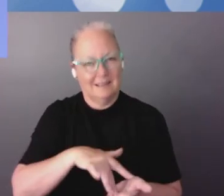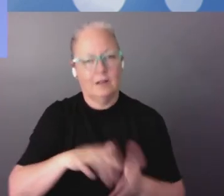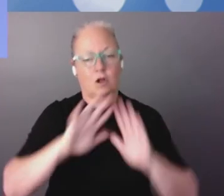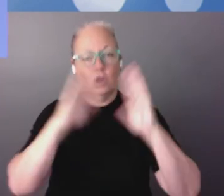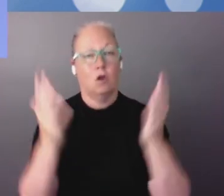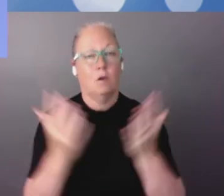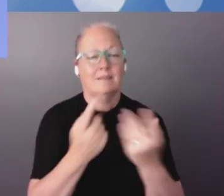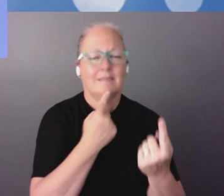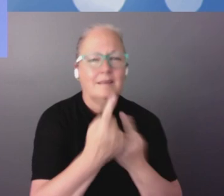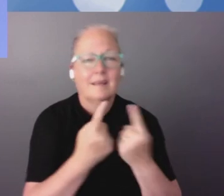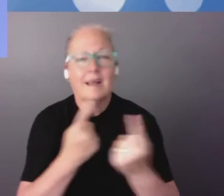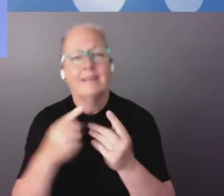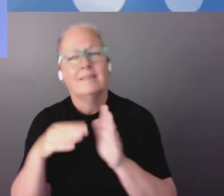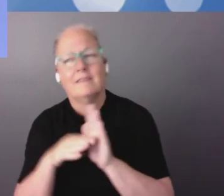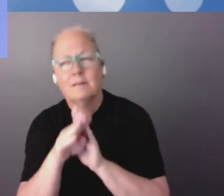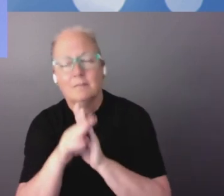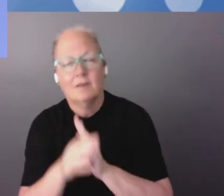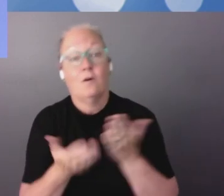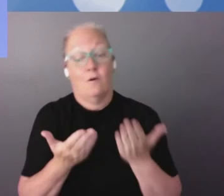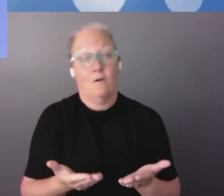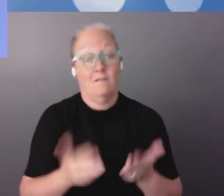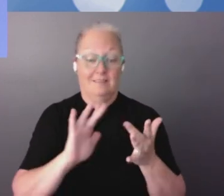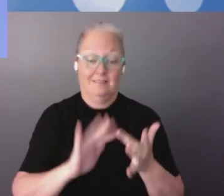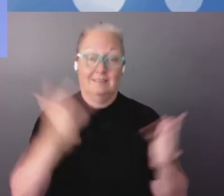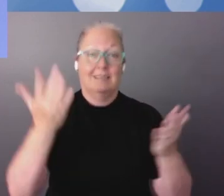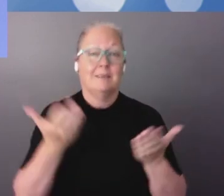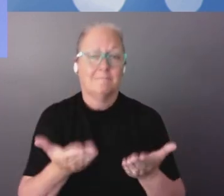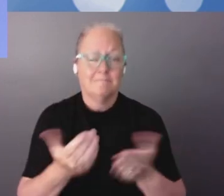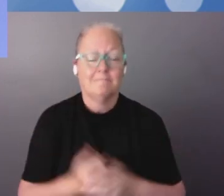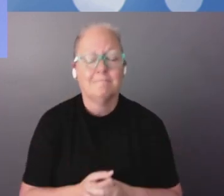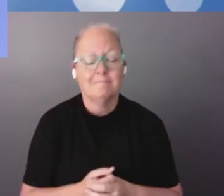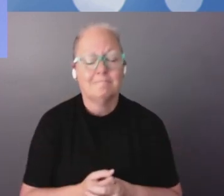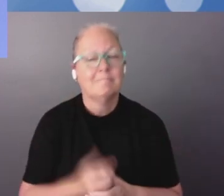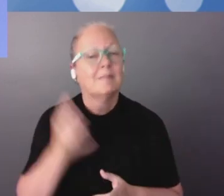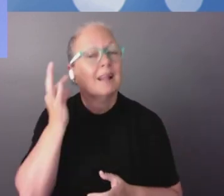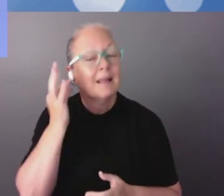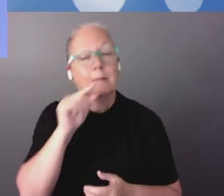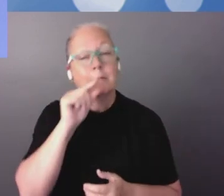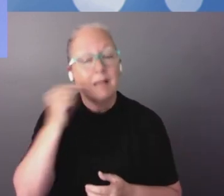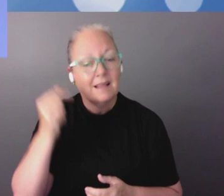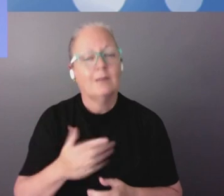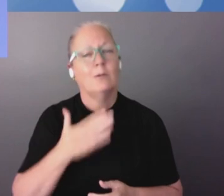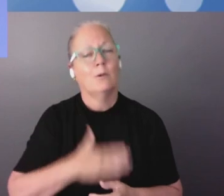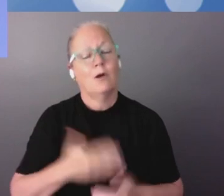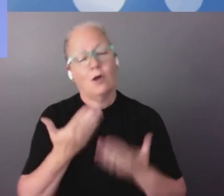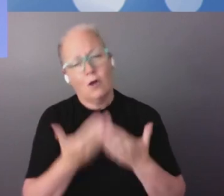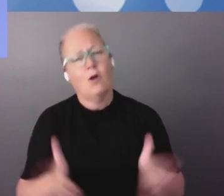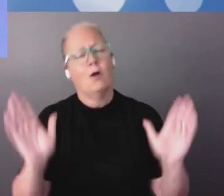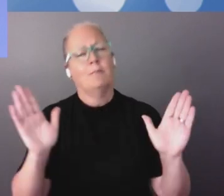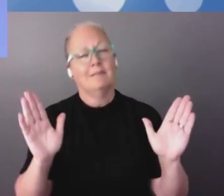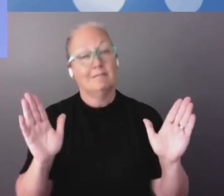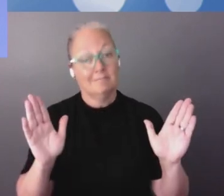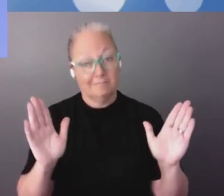development of the internet. Ladies and gentlemen, now it's time for the opening statements from representatives